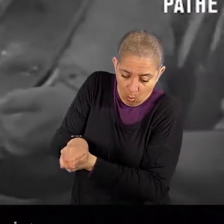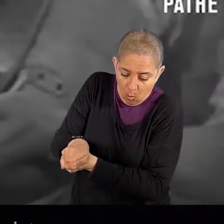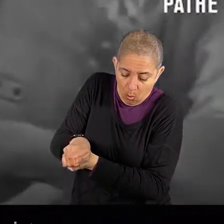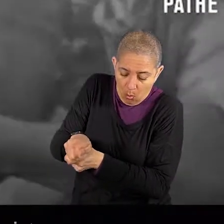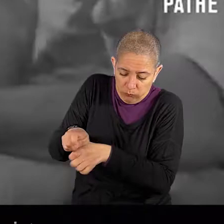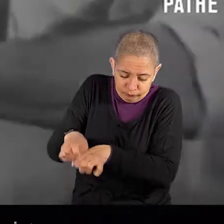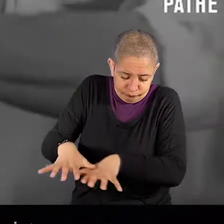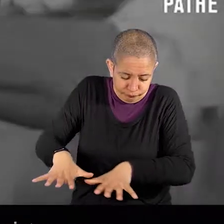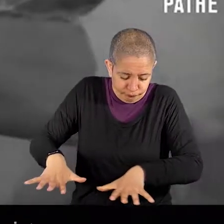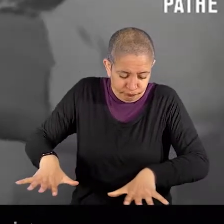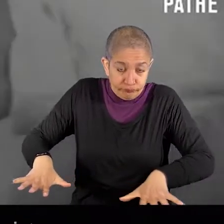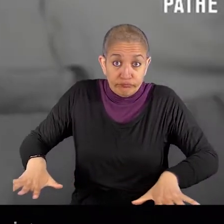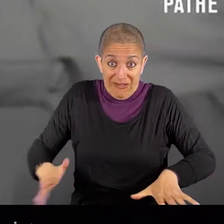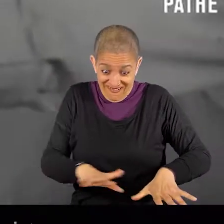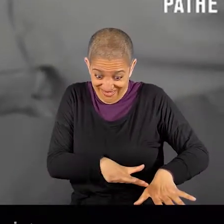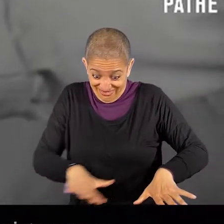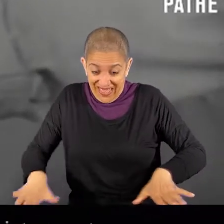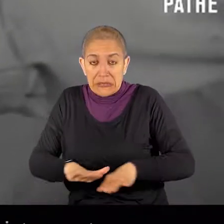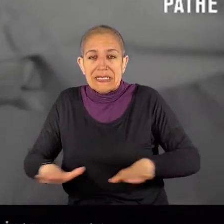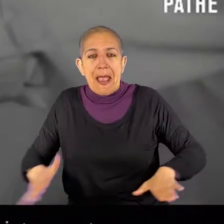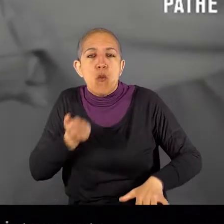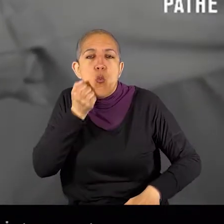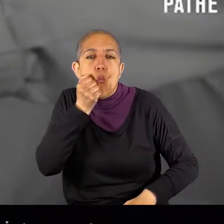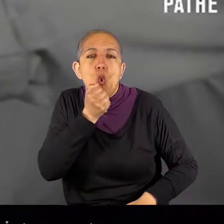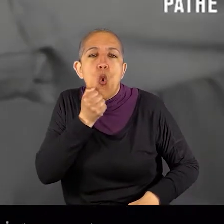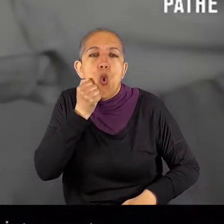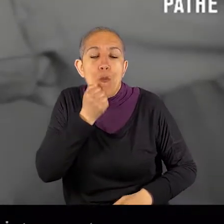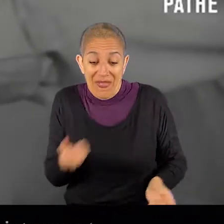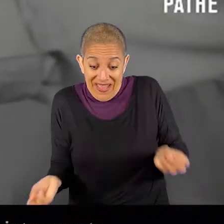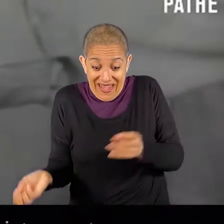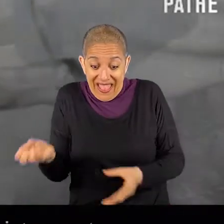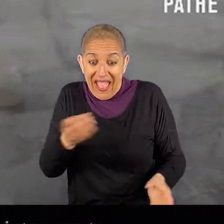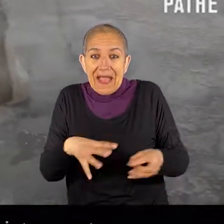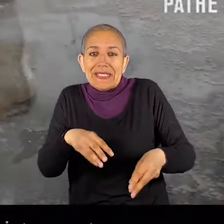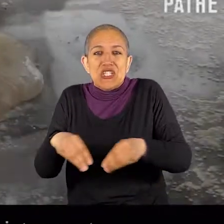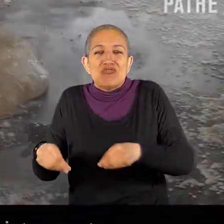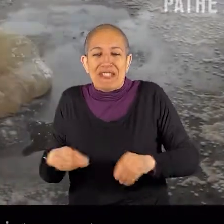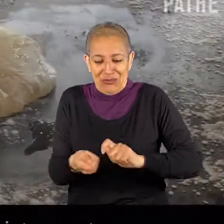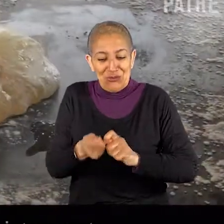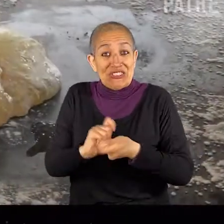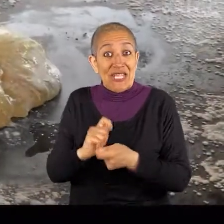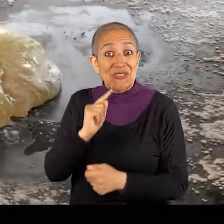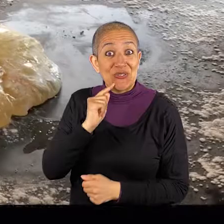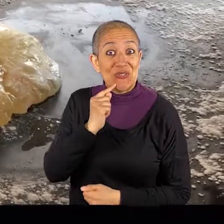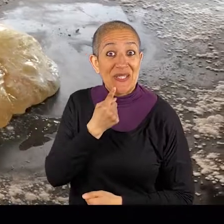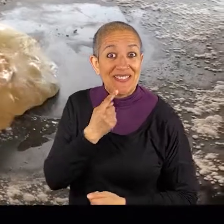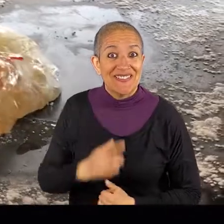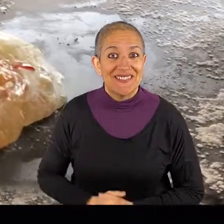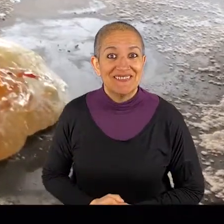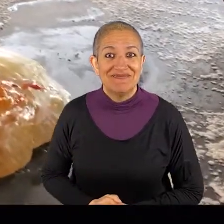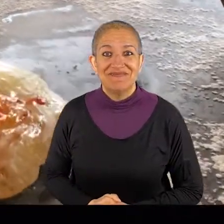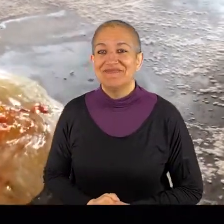table. That kept the mixture warm while he added the things to make them into sweets.